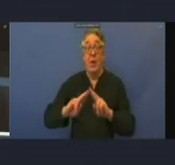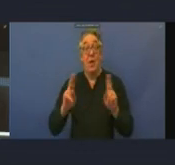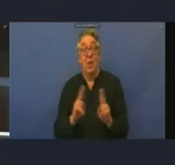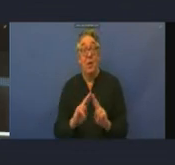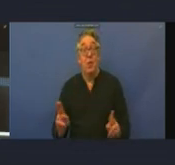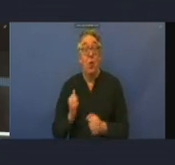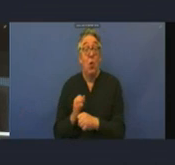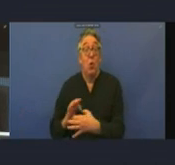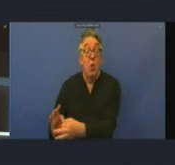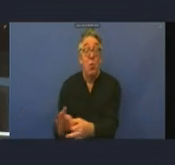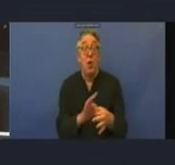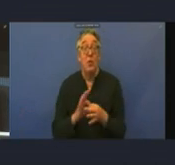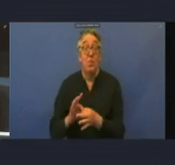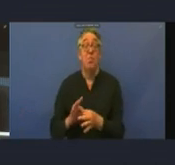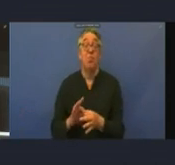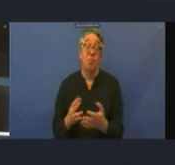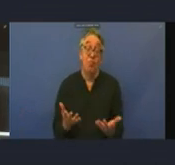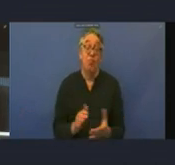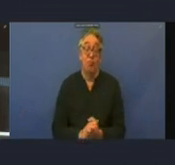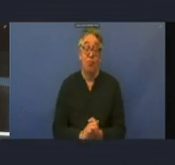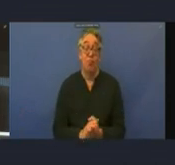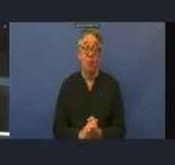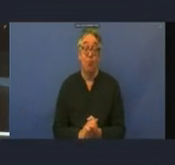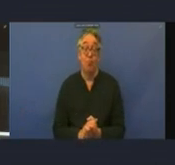joint initiatives.